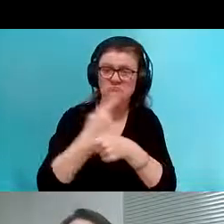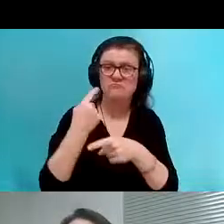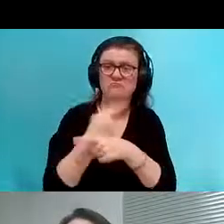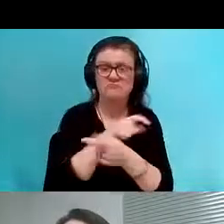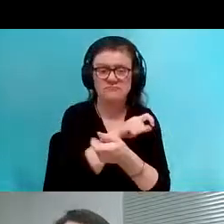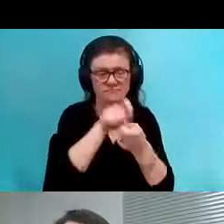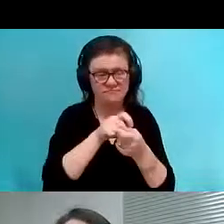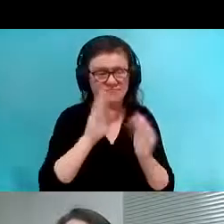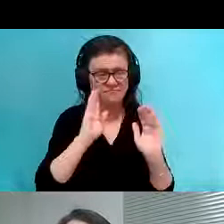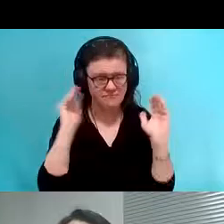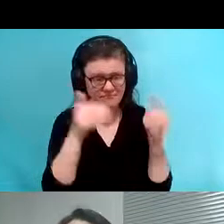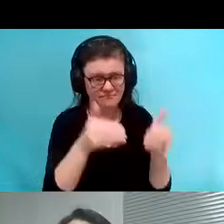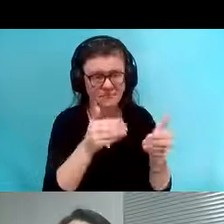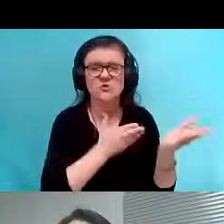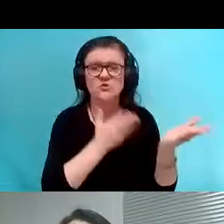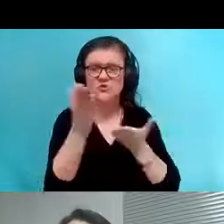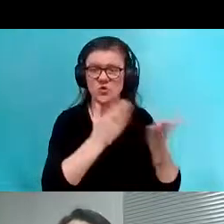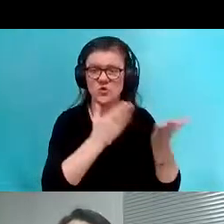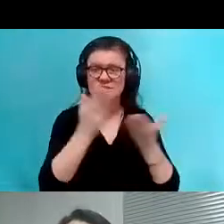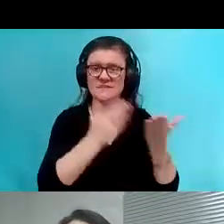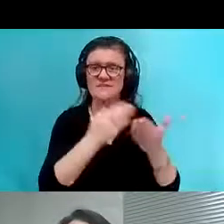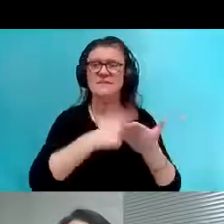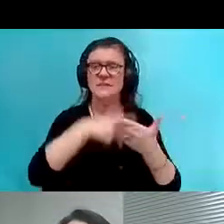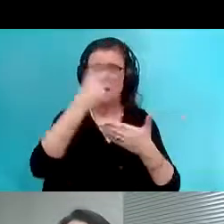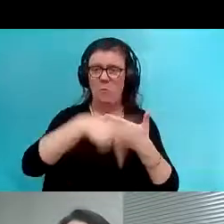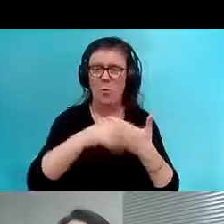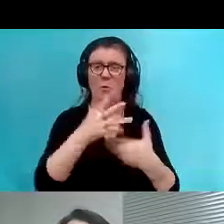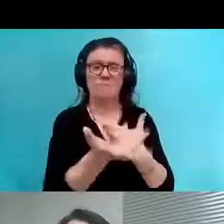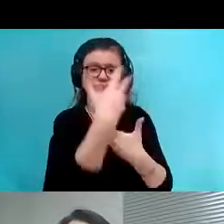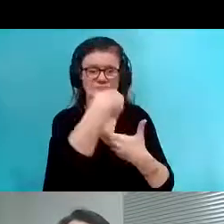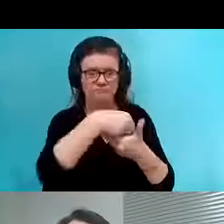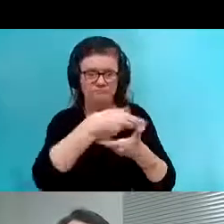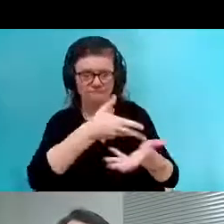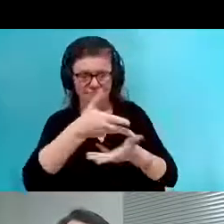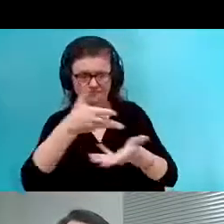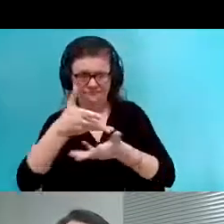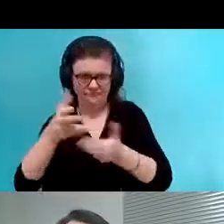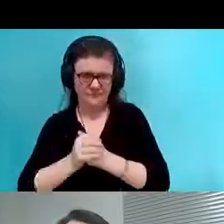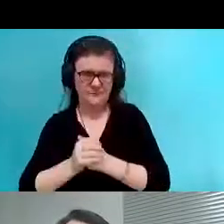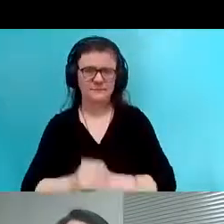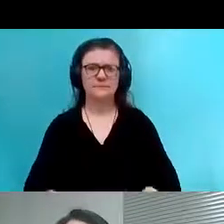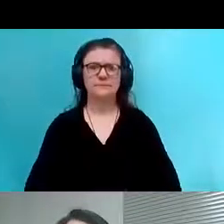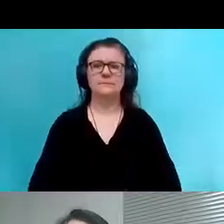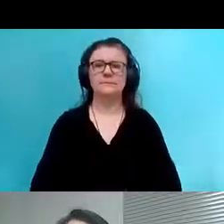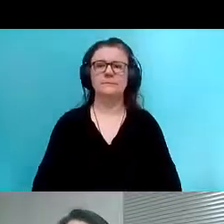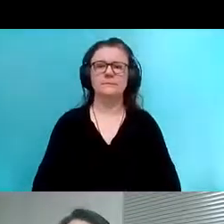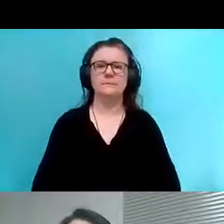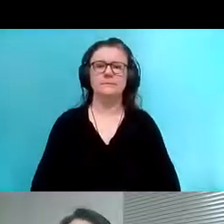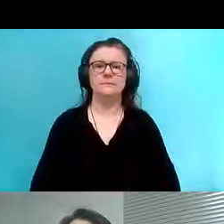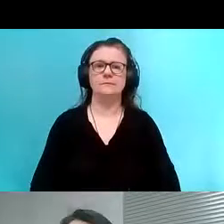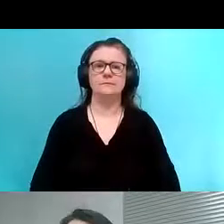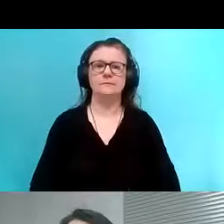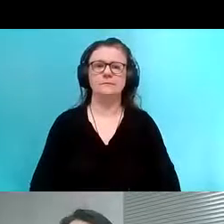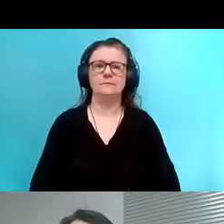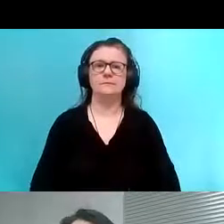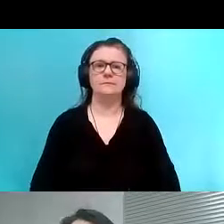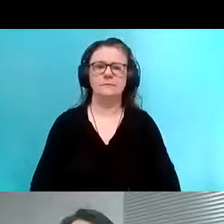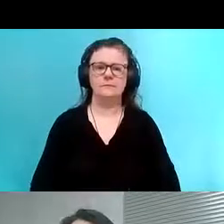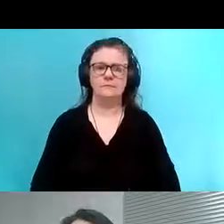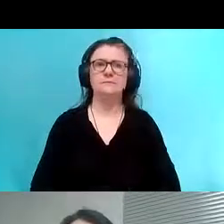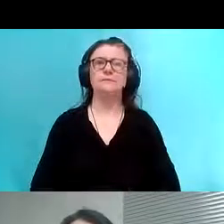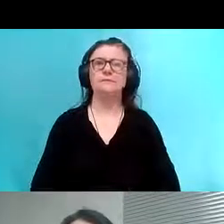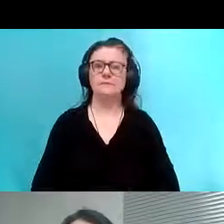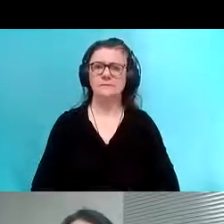targeted health services and inclusive approaches to include people with disabilities. And the theory of change of